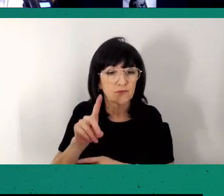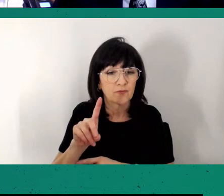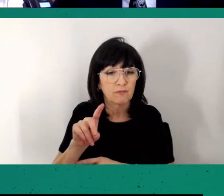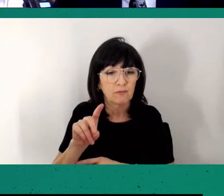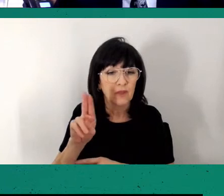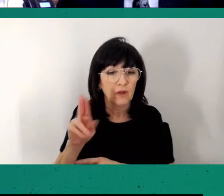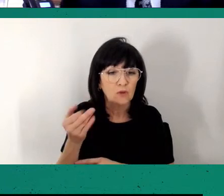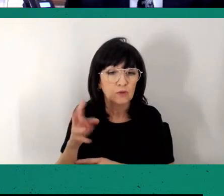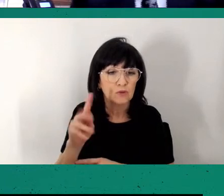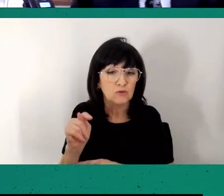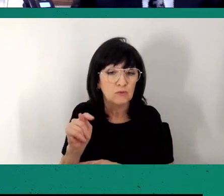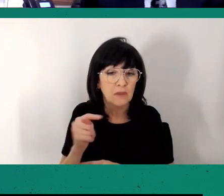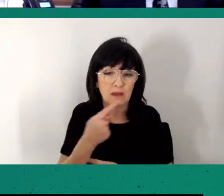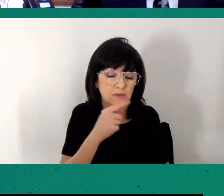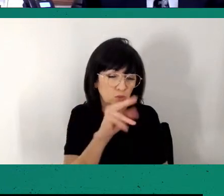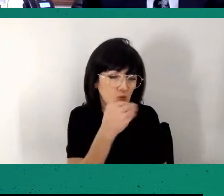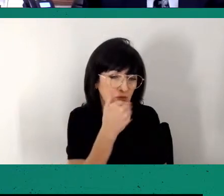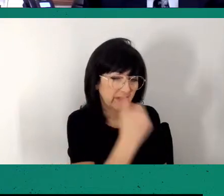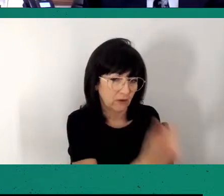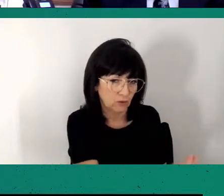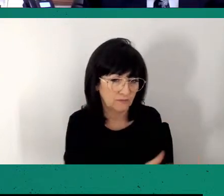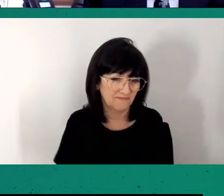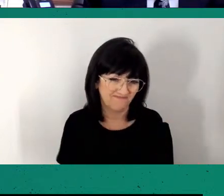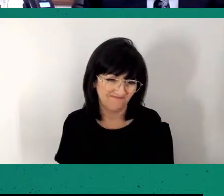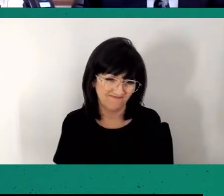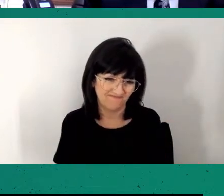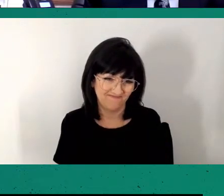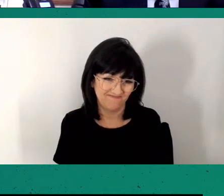politely declining.